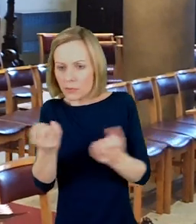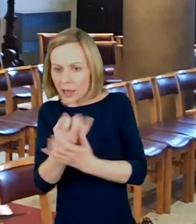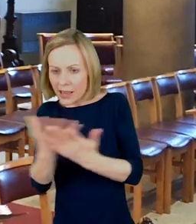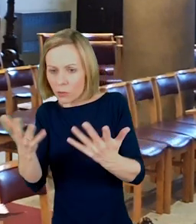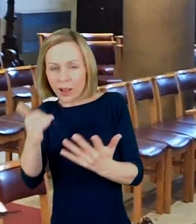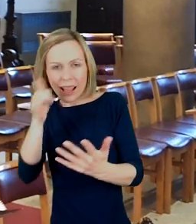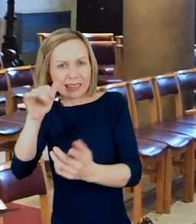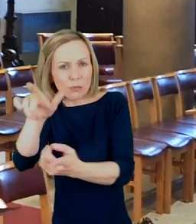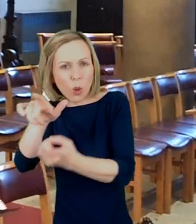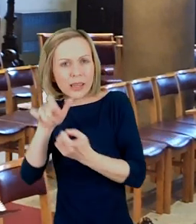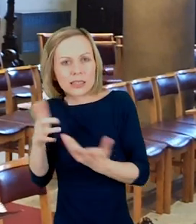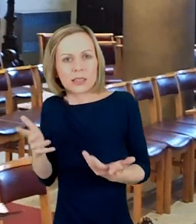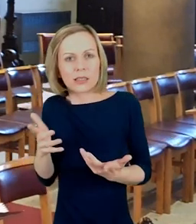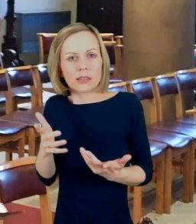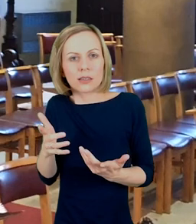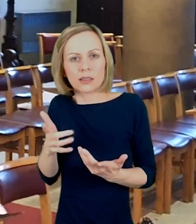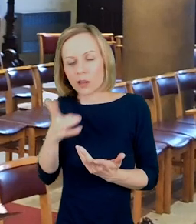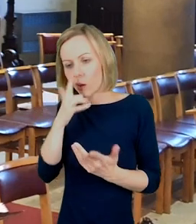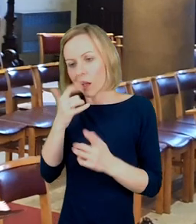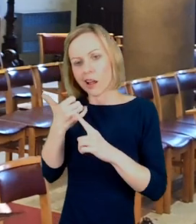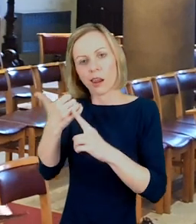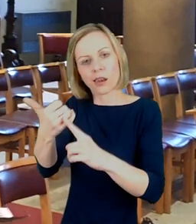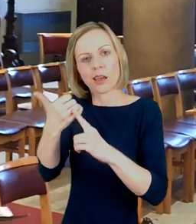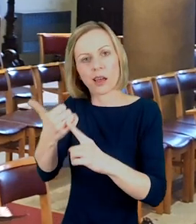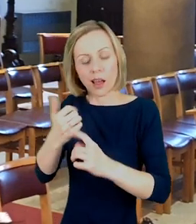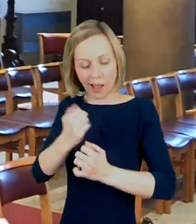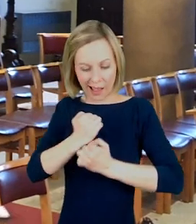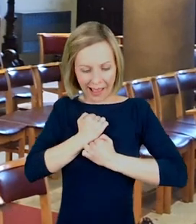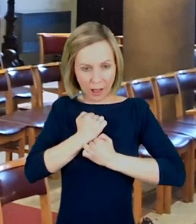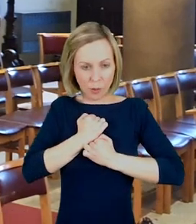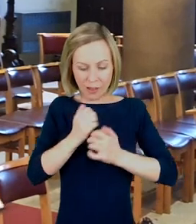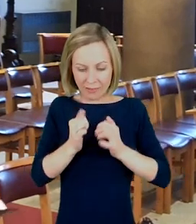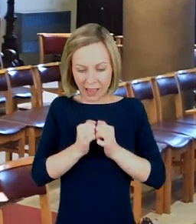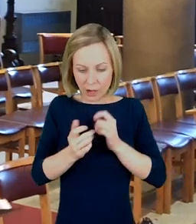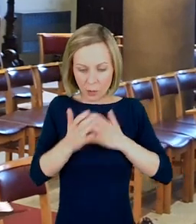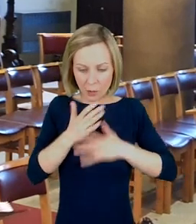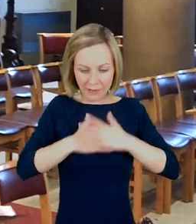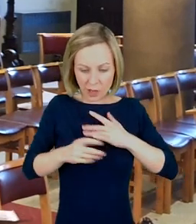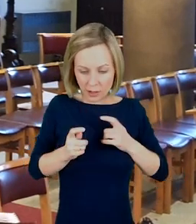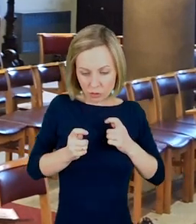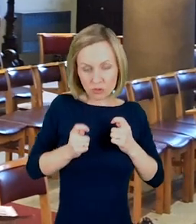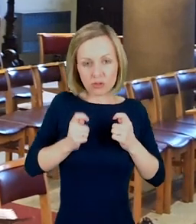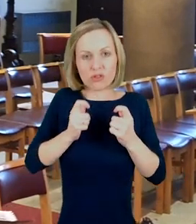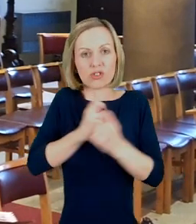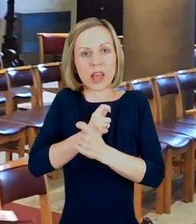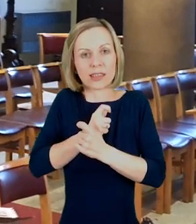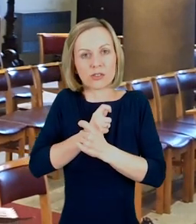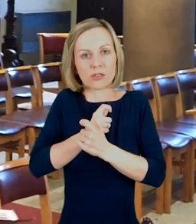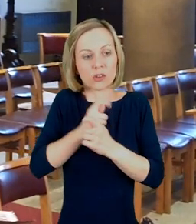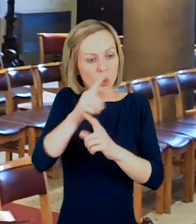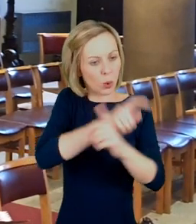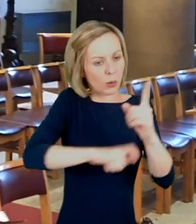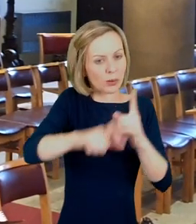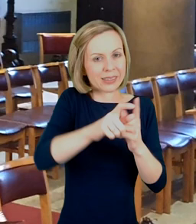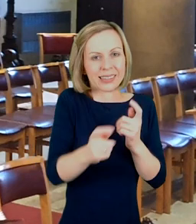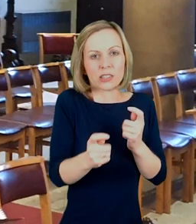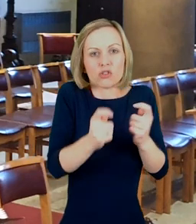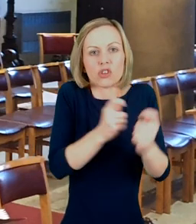exploited, and changing values and behaviors in ourselves and our